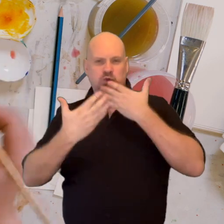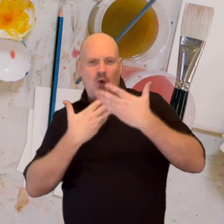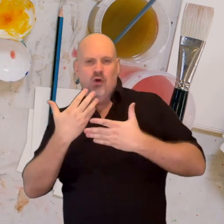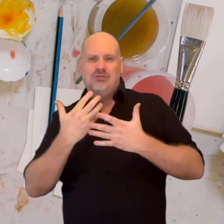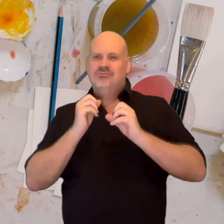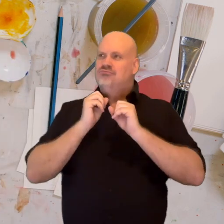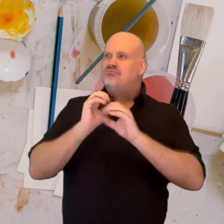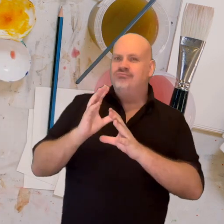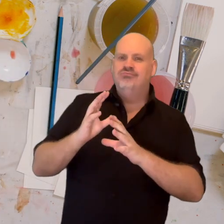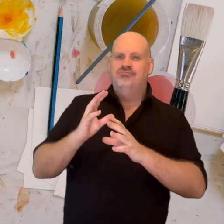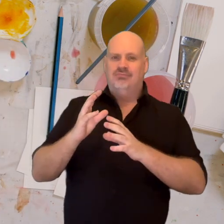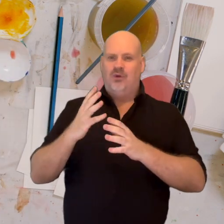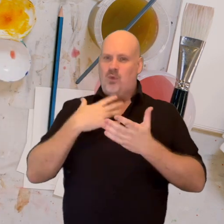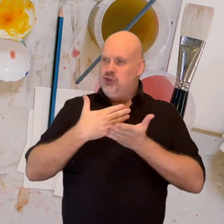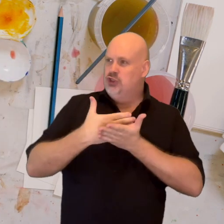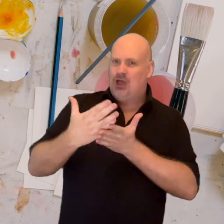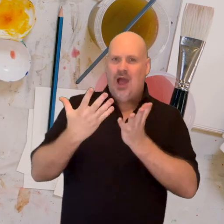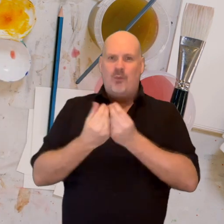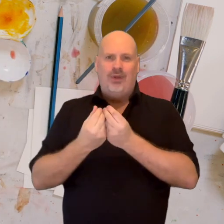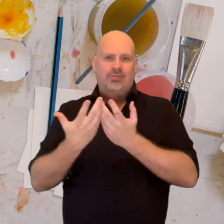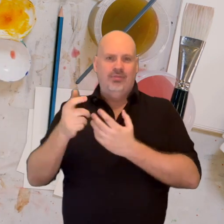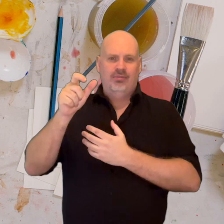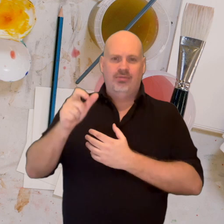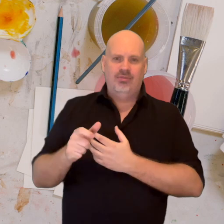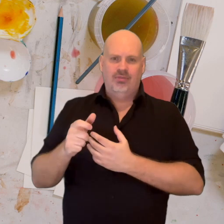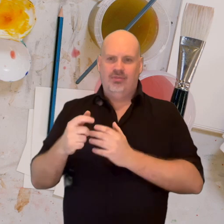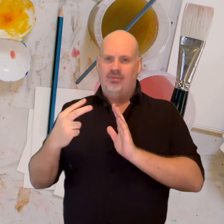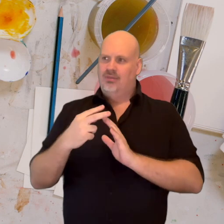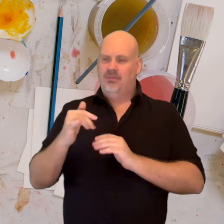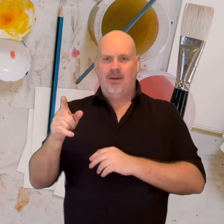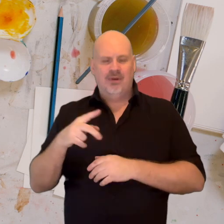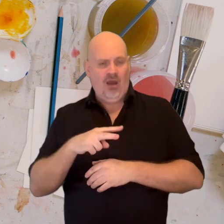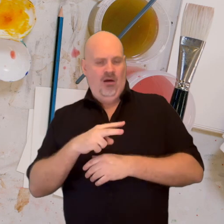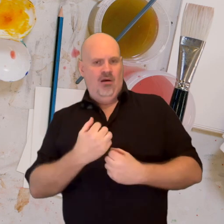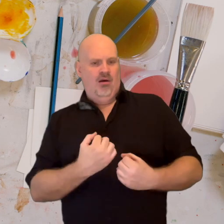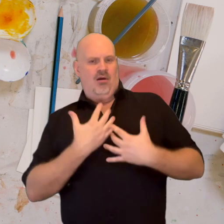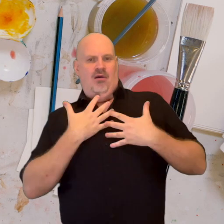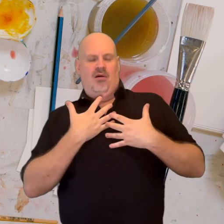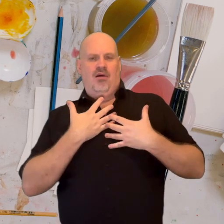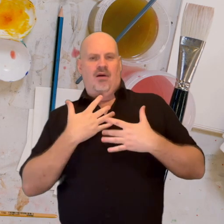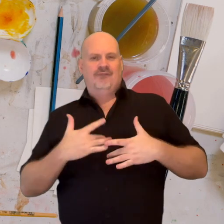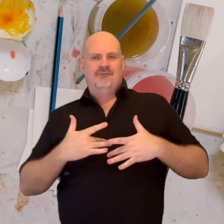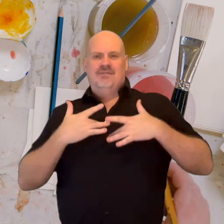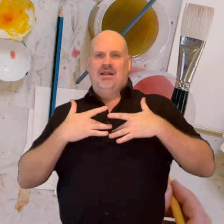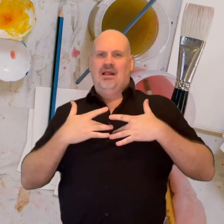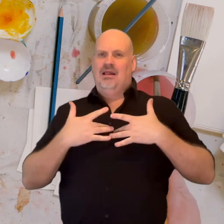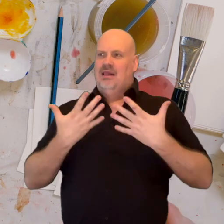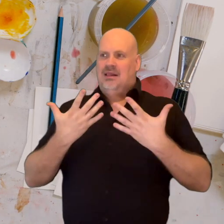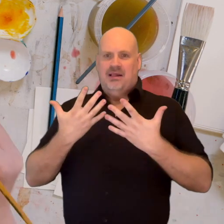If you want to share the picture with someone, maybe they will trigger